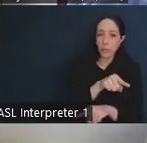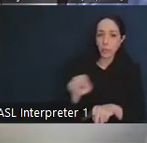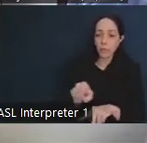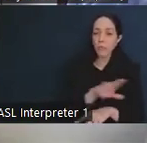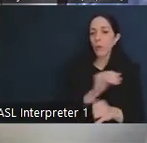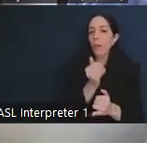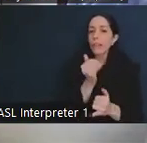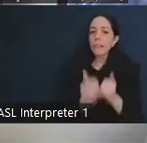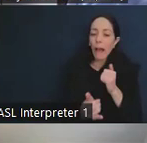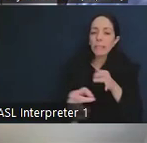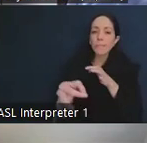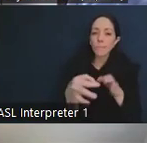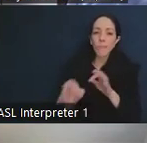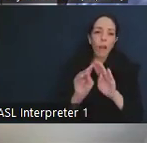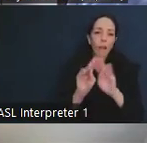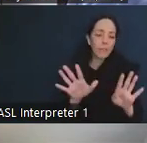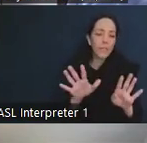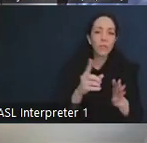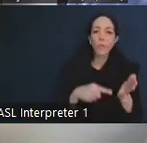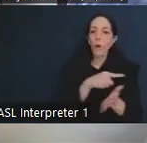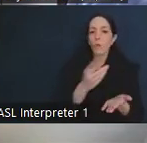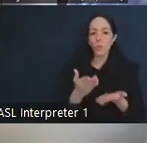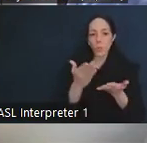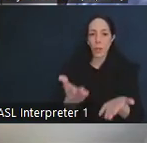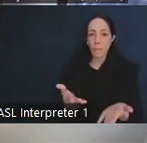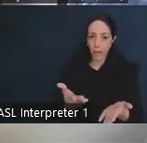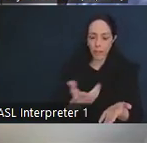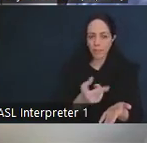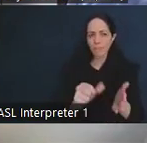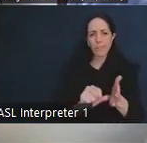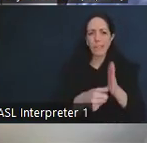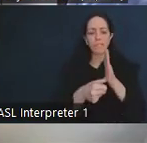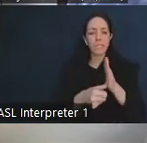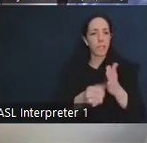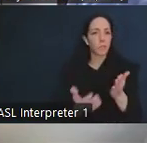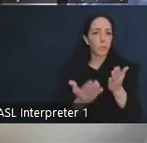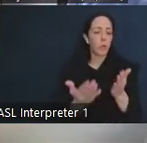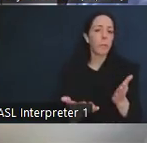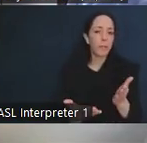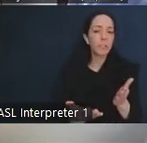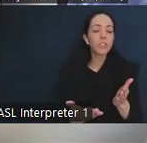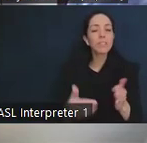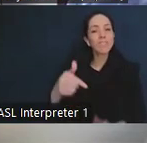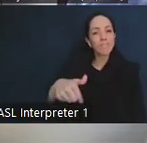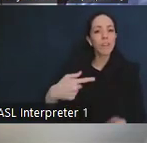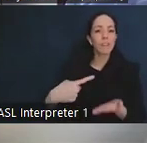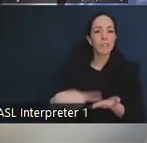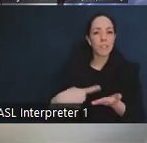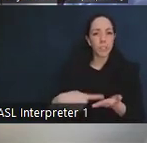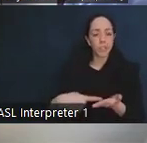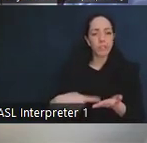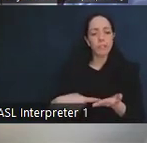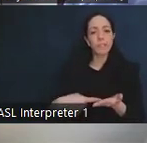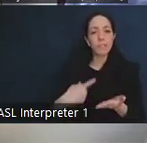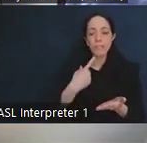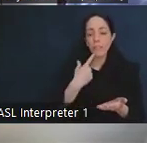And again, they had a key recommendation in there to have this conversation. So this is kind of the first opportunity